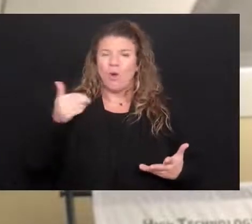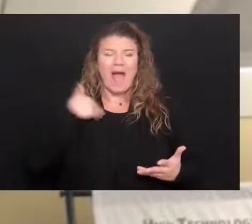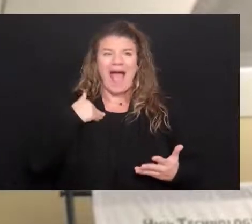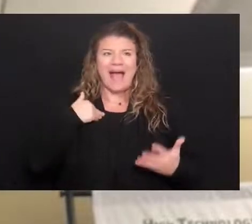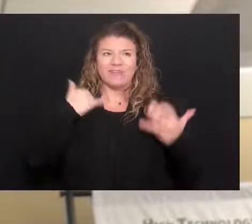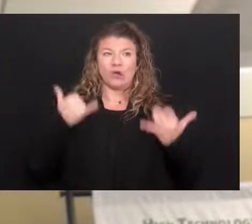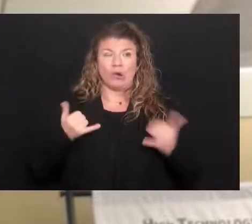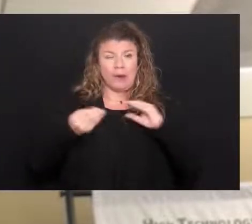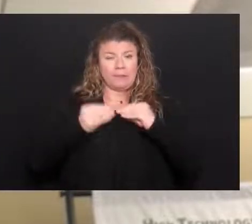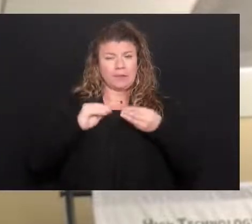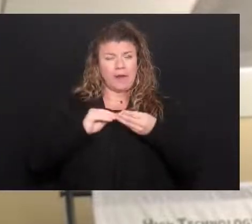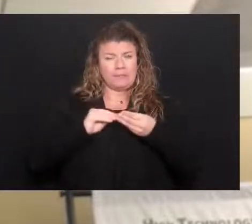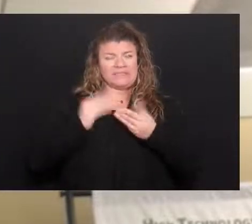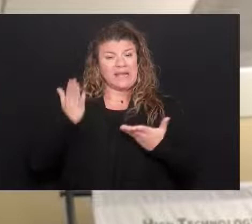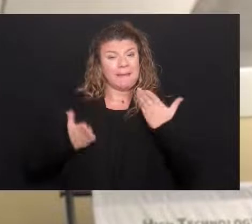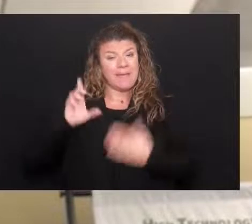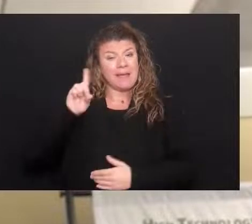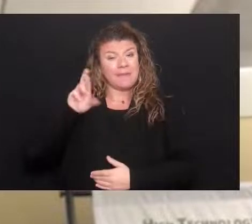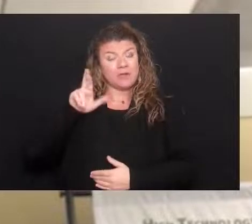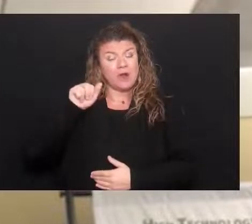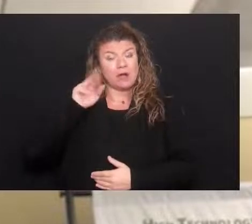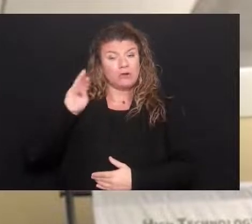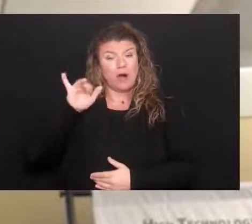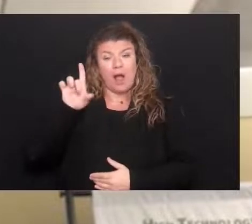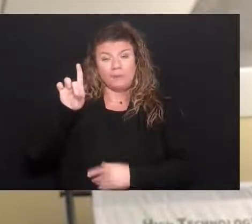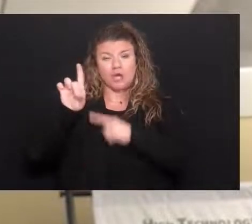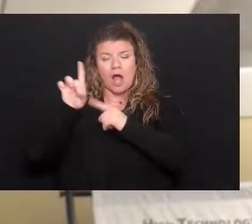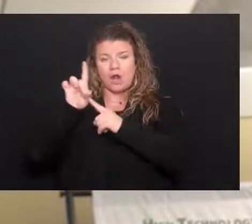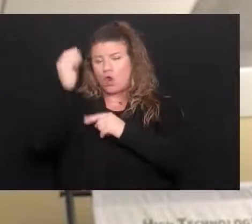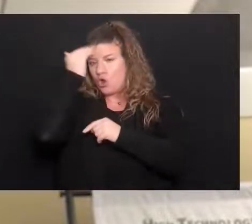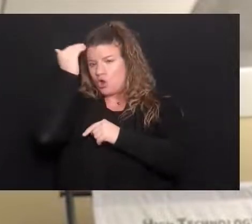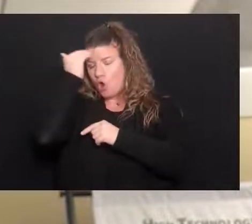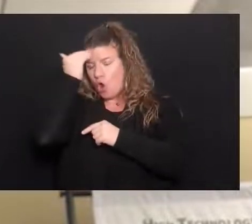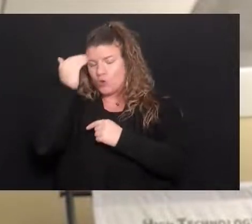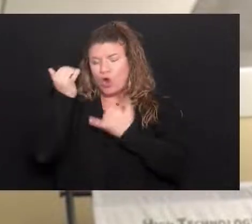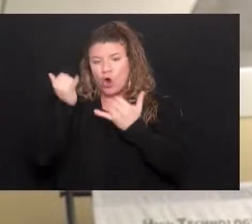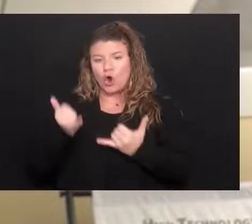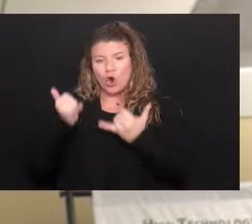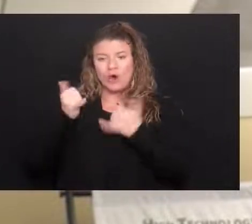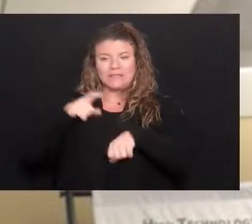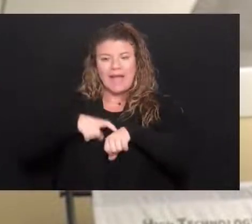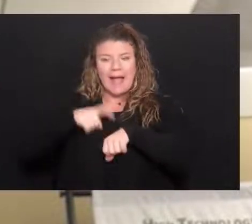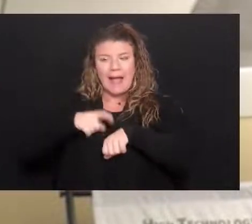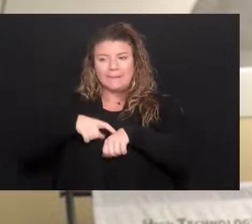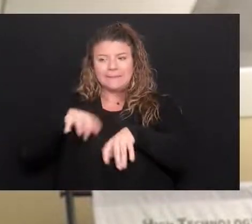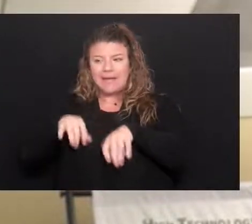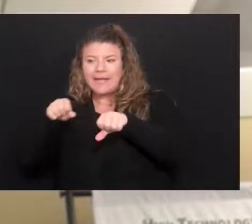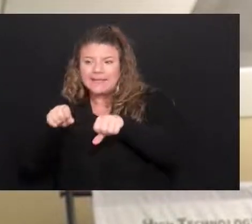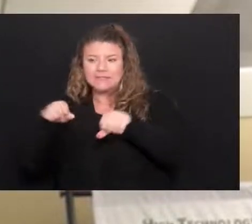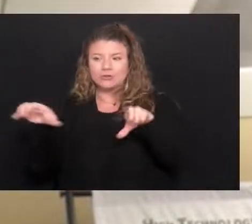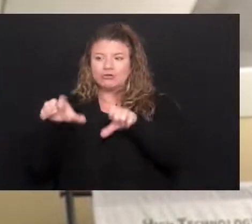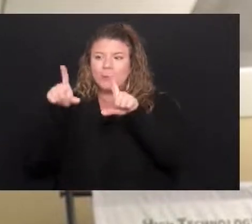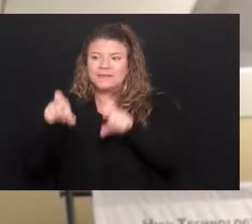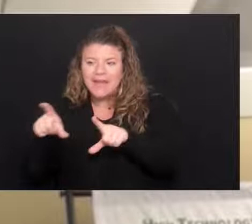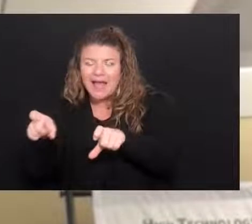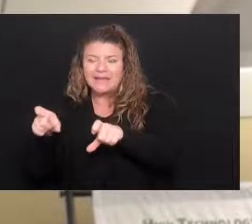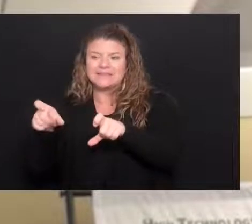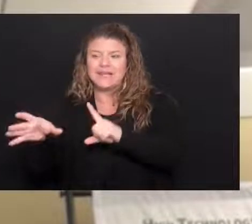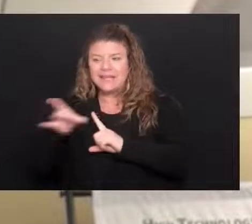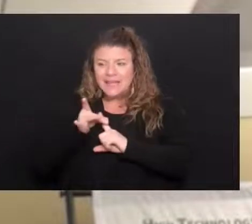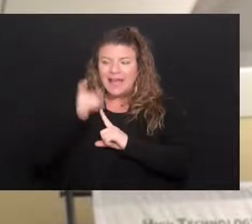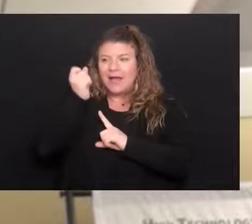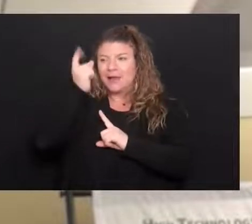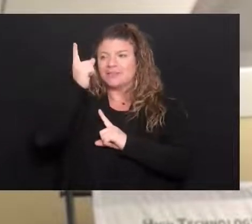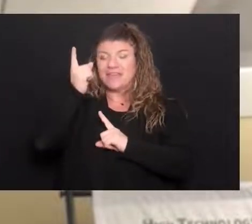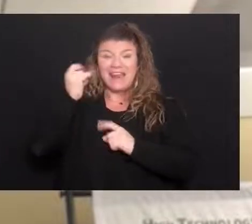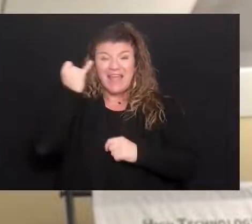Maybe Dr. Amjad might have what our current turnaround times are, but if we're averaging 5